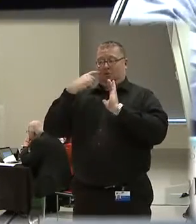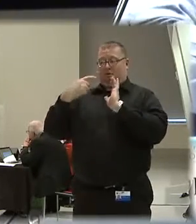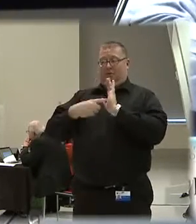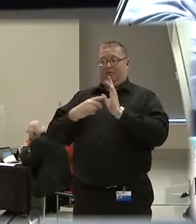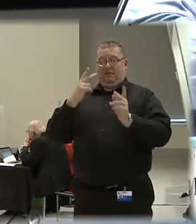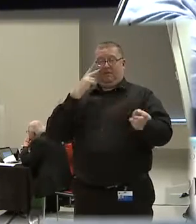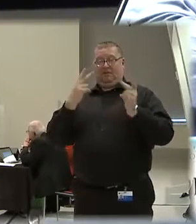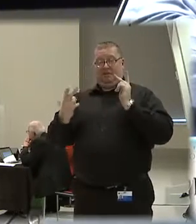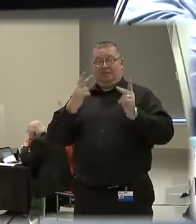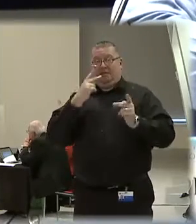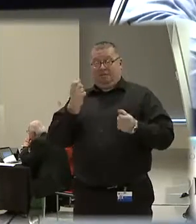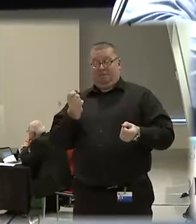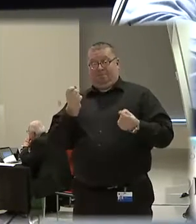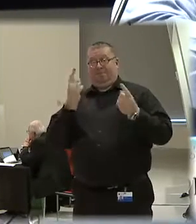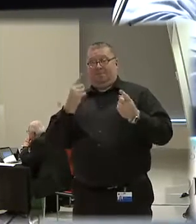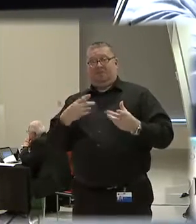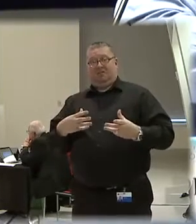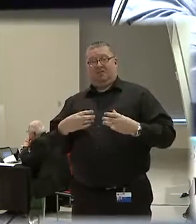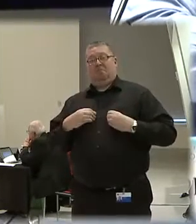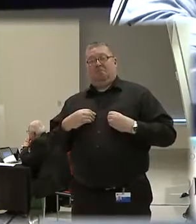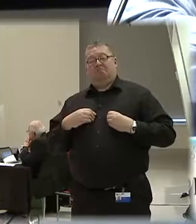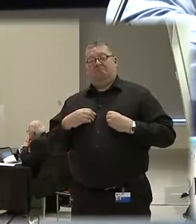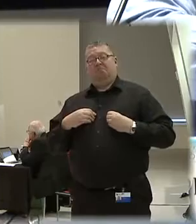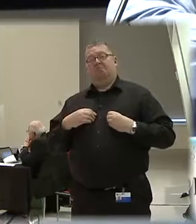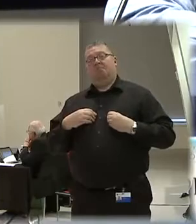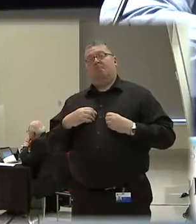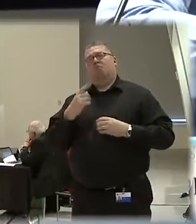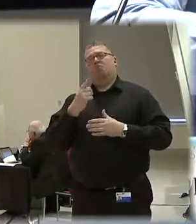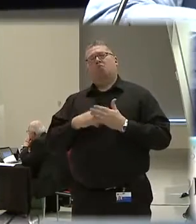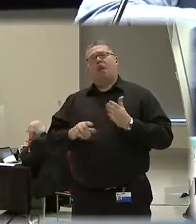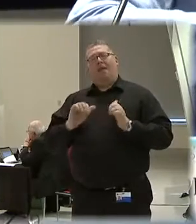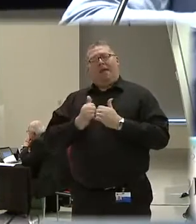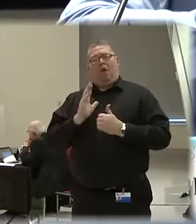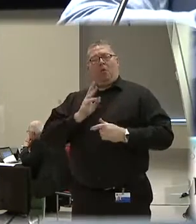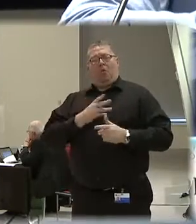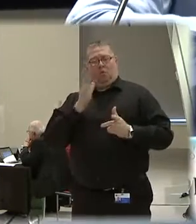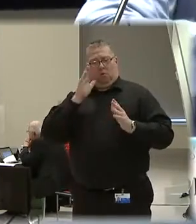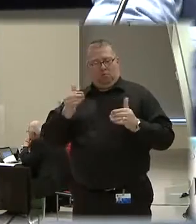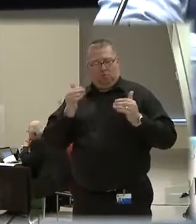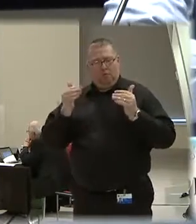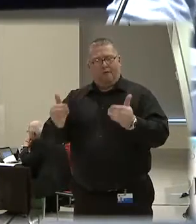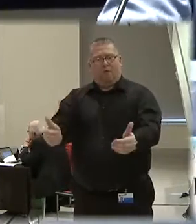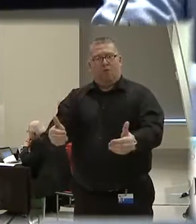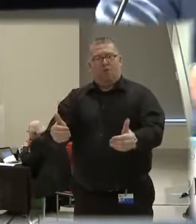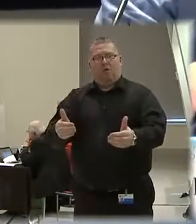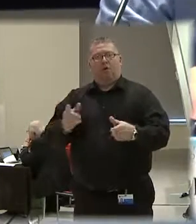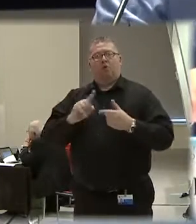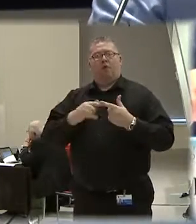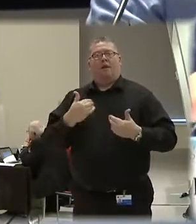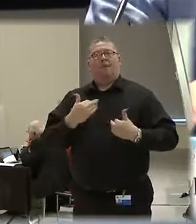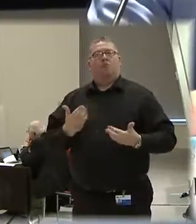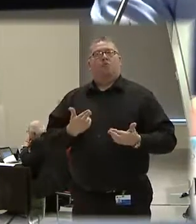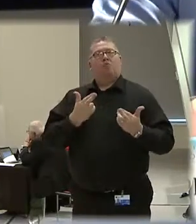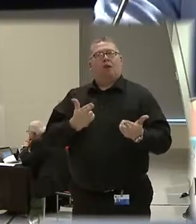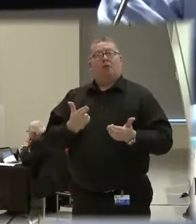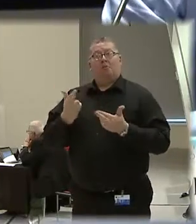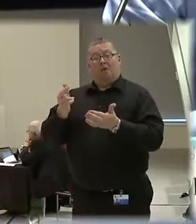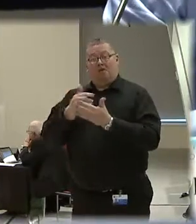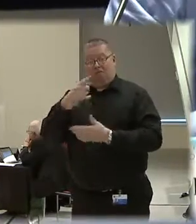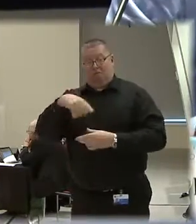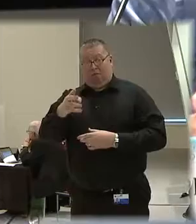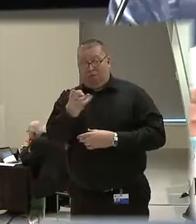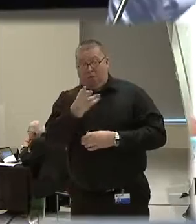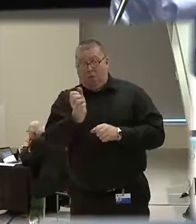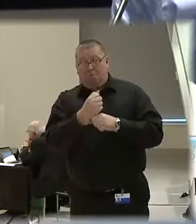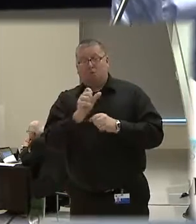and just did, in terms of how we move forward and recommendations that you all are making.